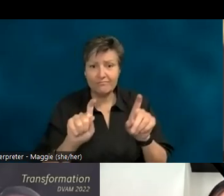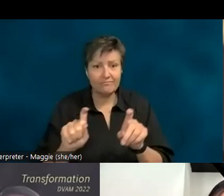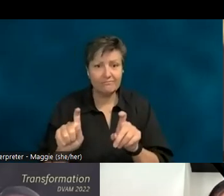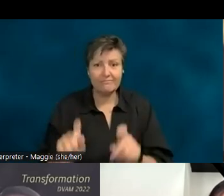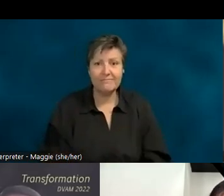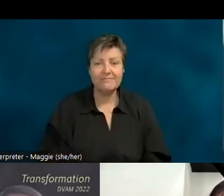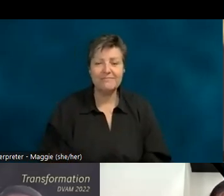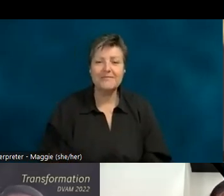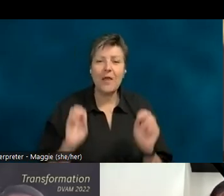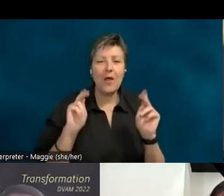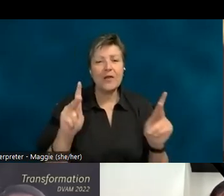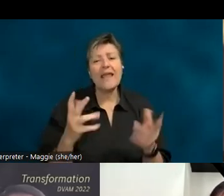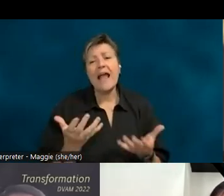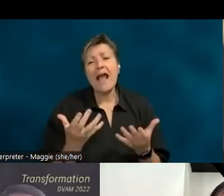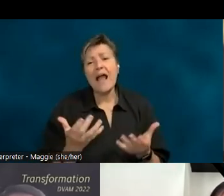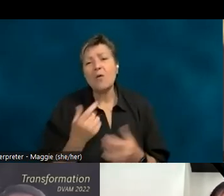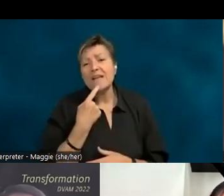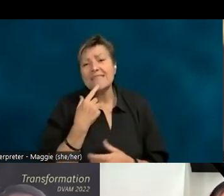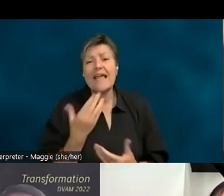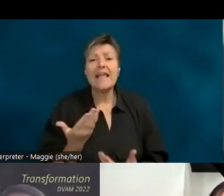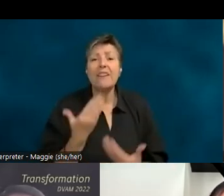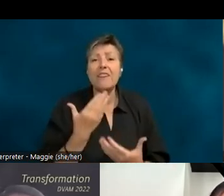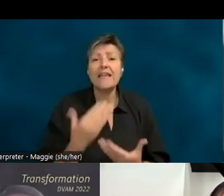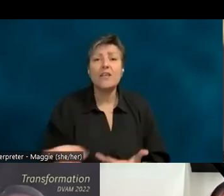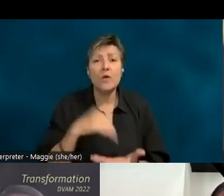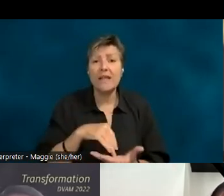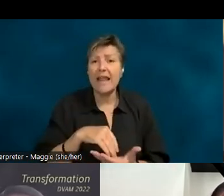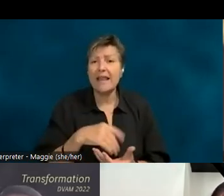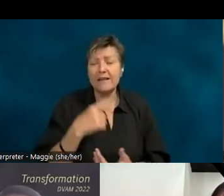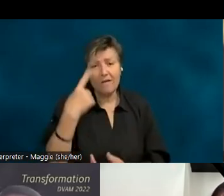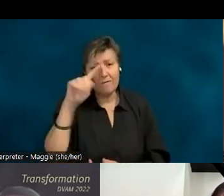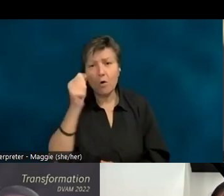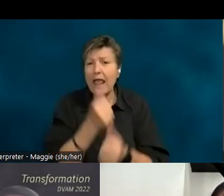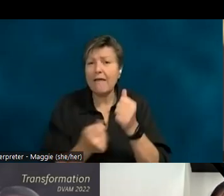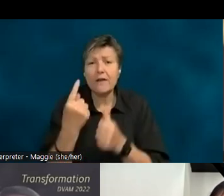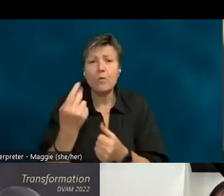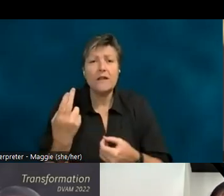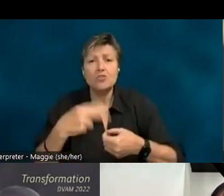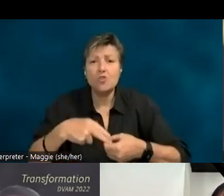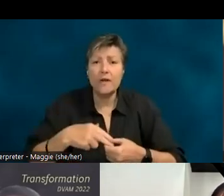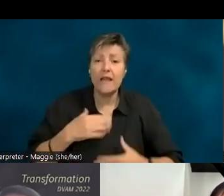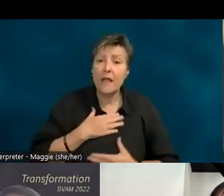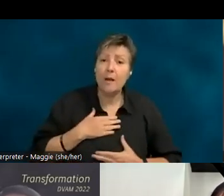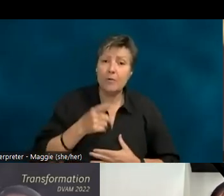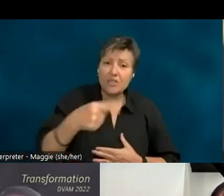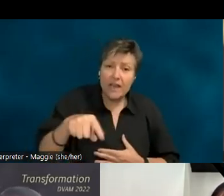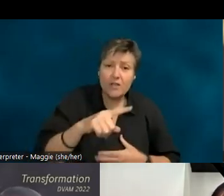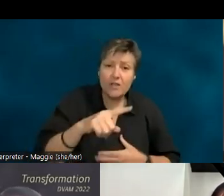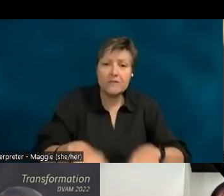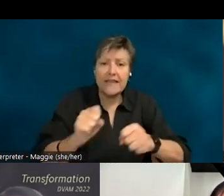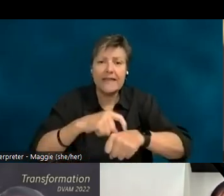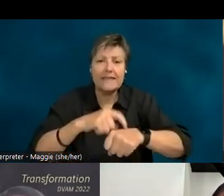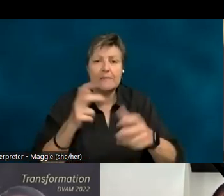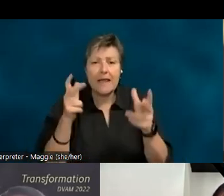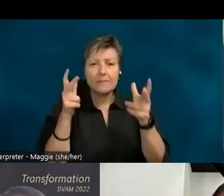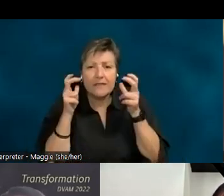All right, well, I just want to say thank you again so much to everybody for being here. Appreciate you taking the time to listen to this